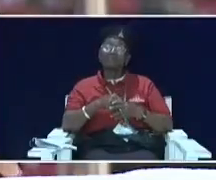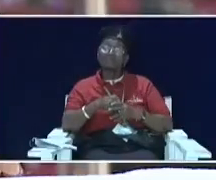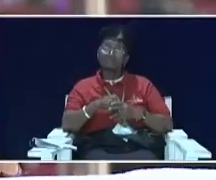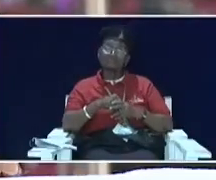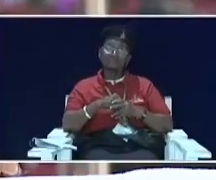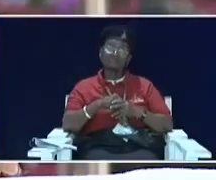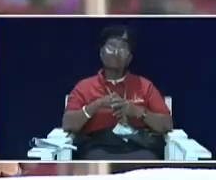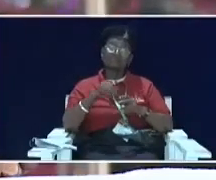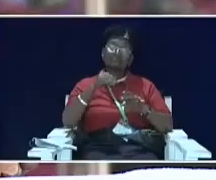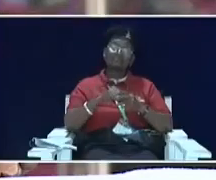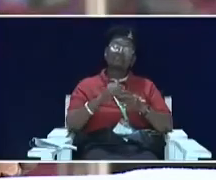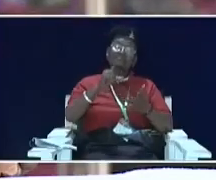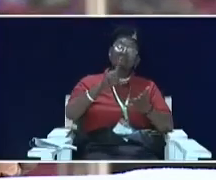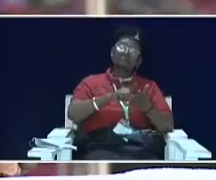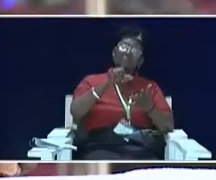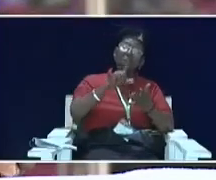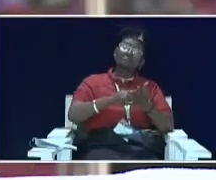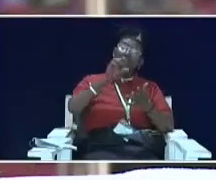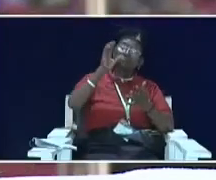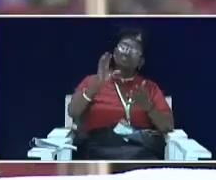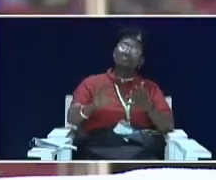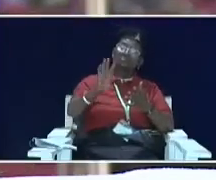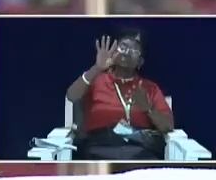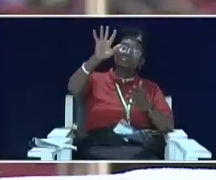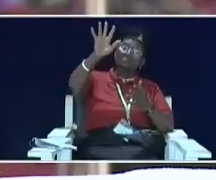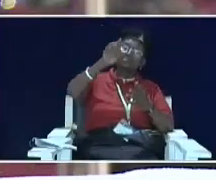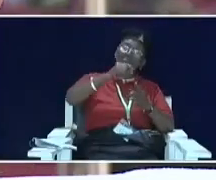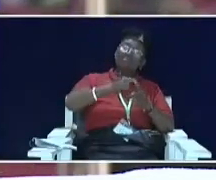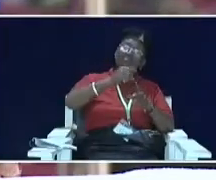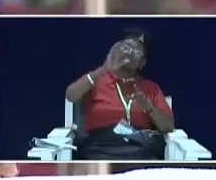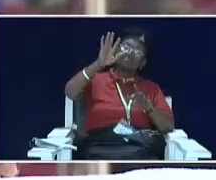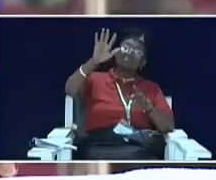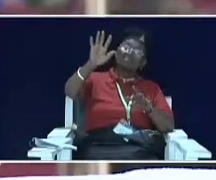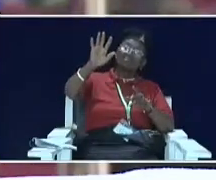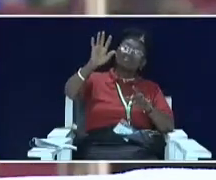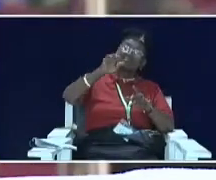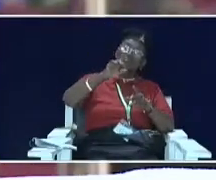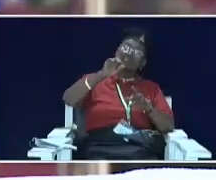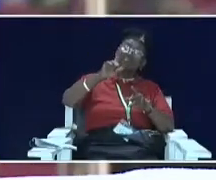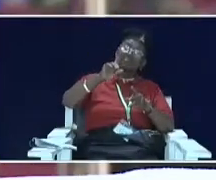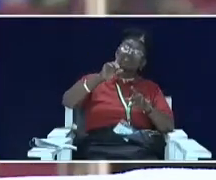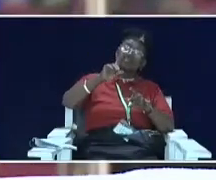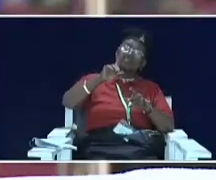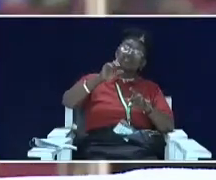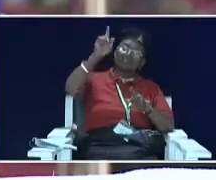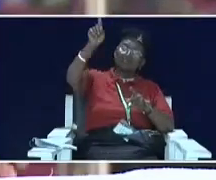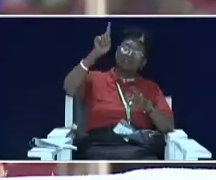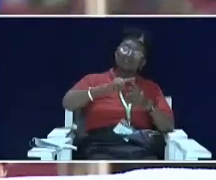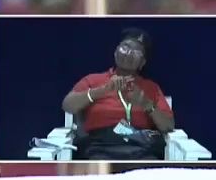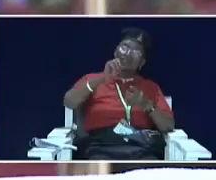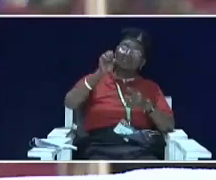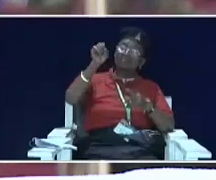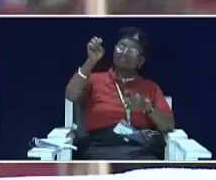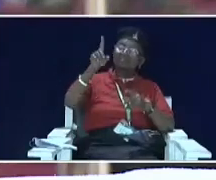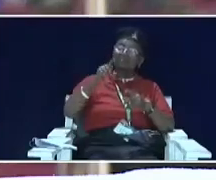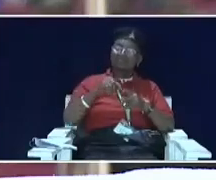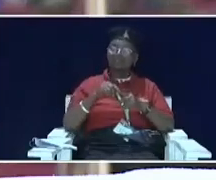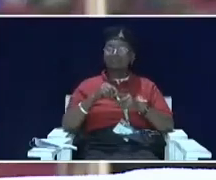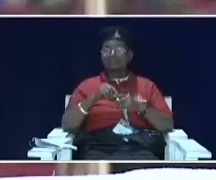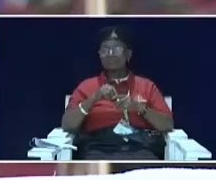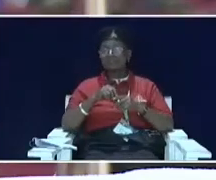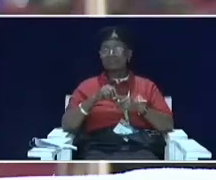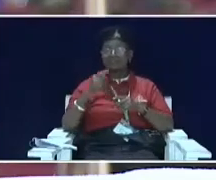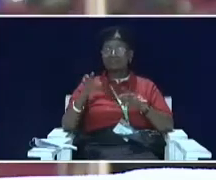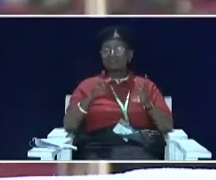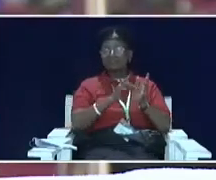In Luke chapter 5, from verse 1 to 11, Luke 5, from verse 1 to 11, the